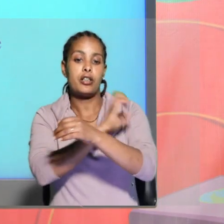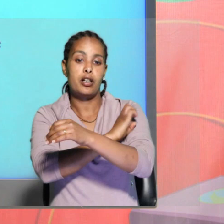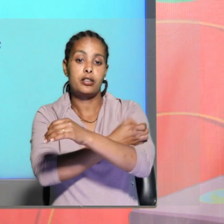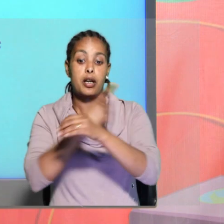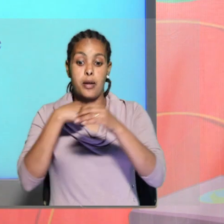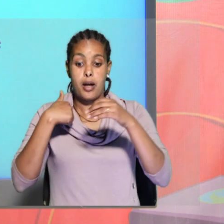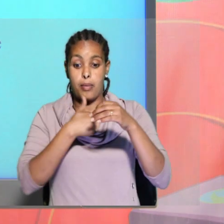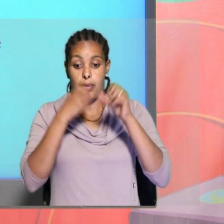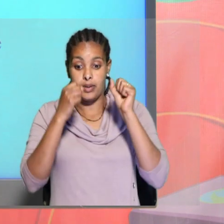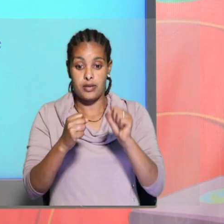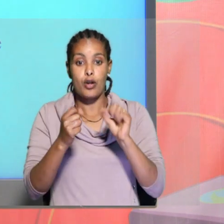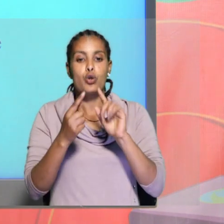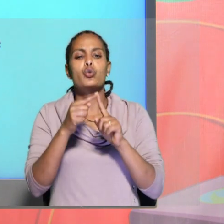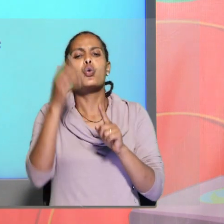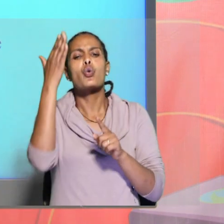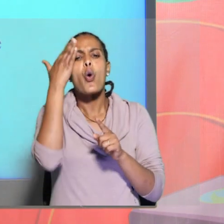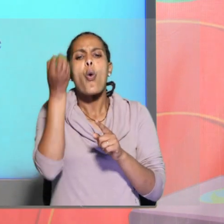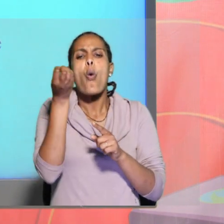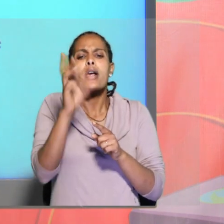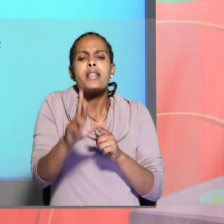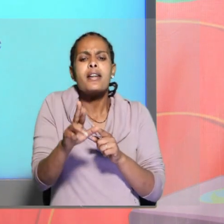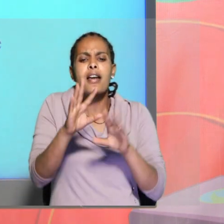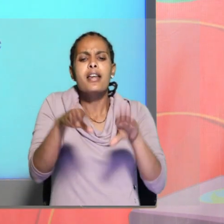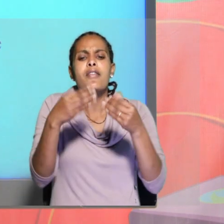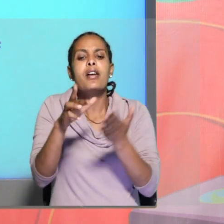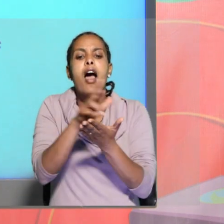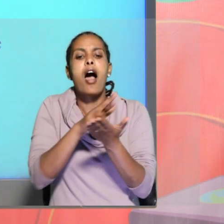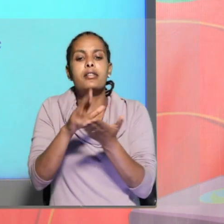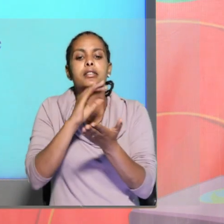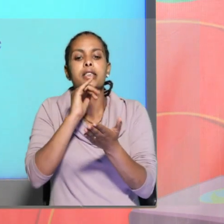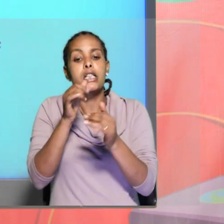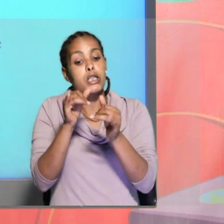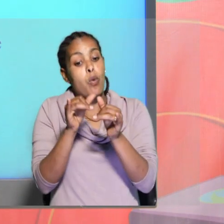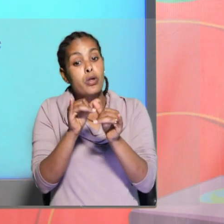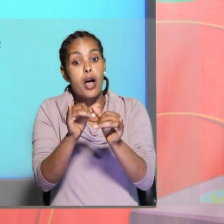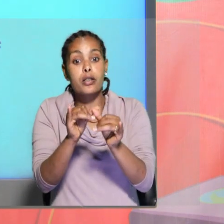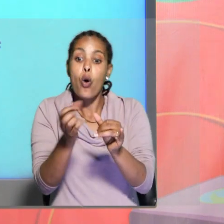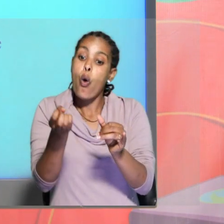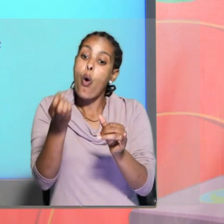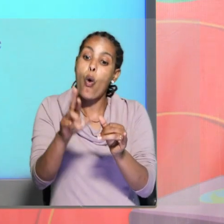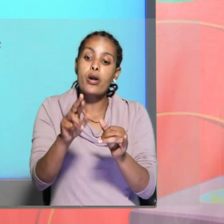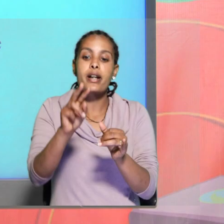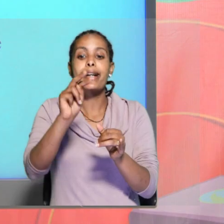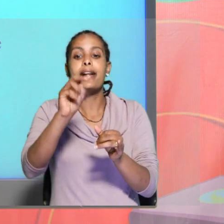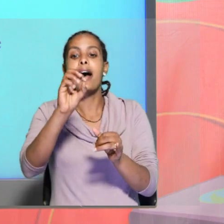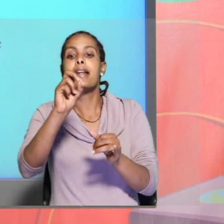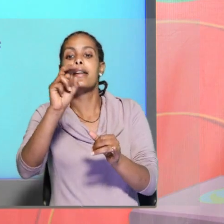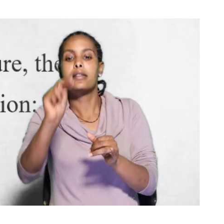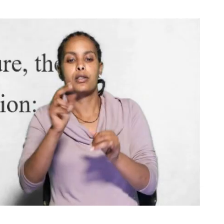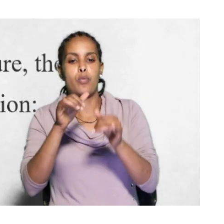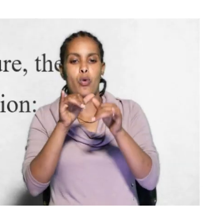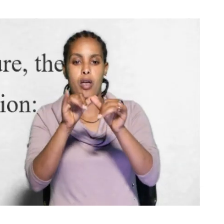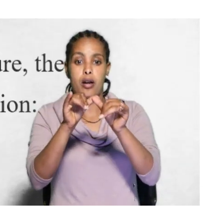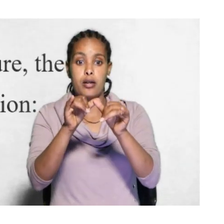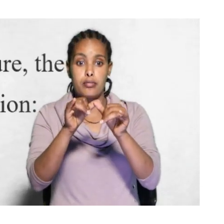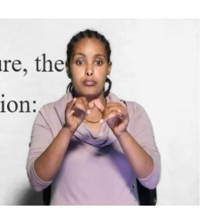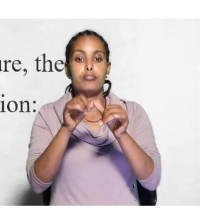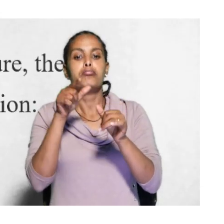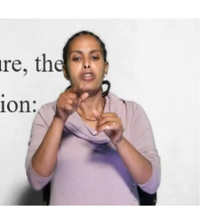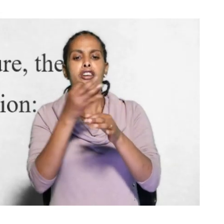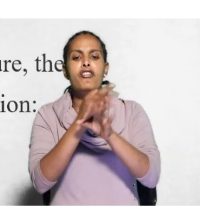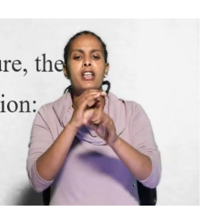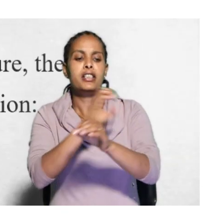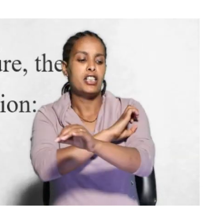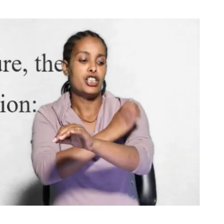enables us to know whether a given reaction is spontaneous or non-spontaneous. The Gibbs free